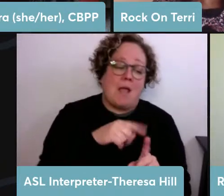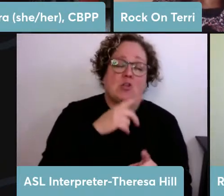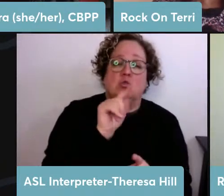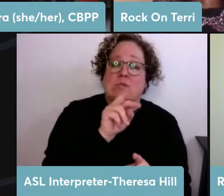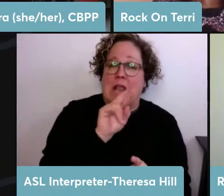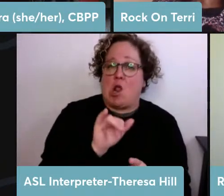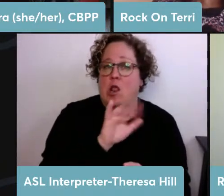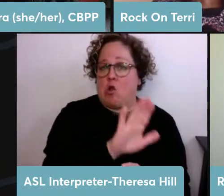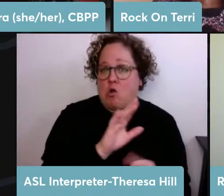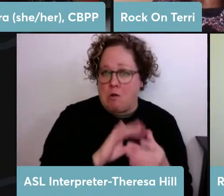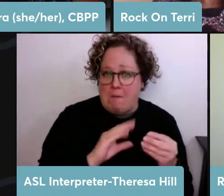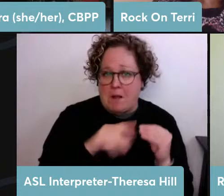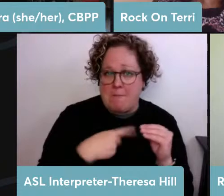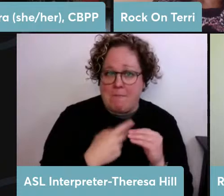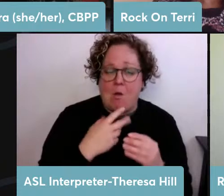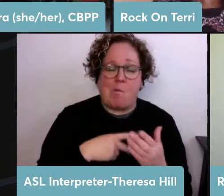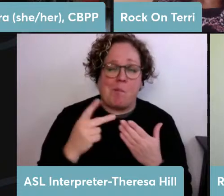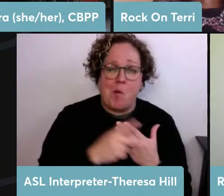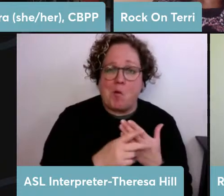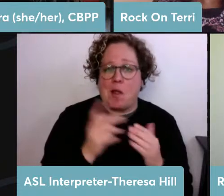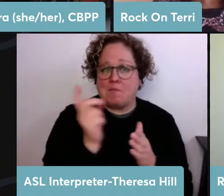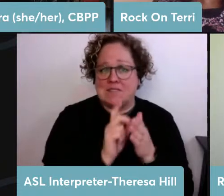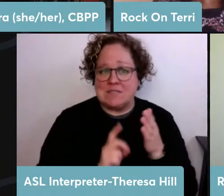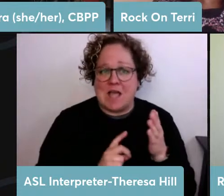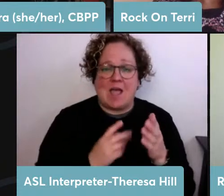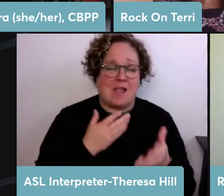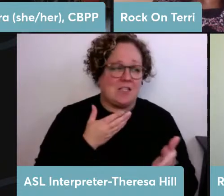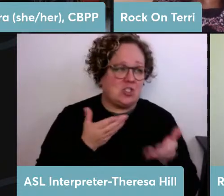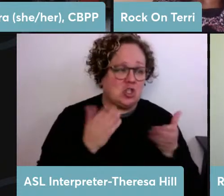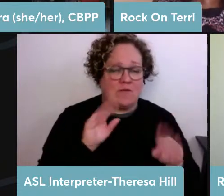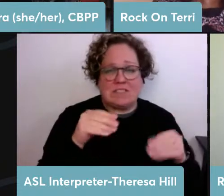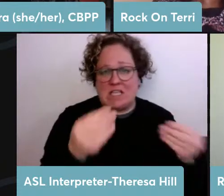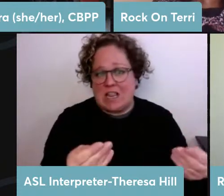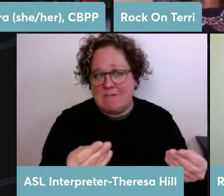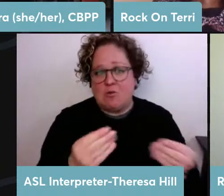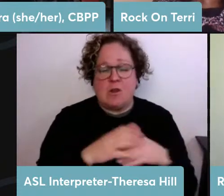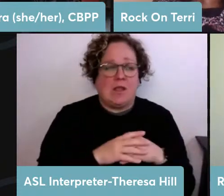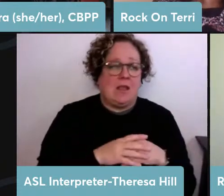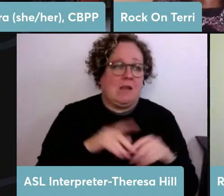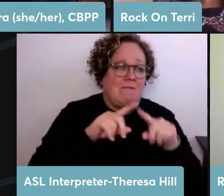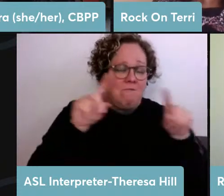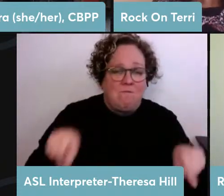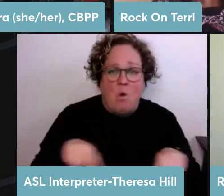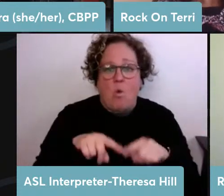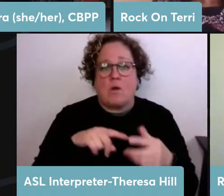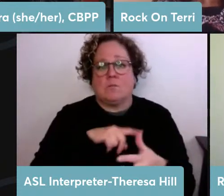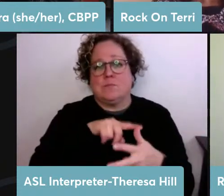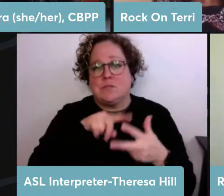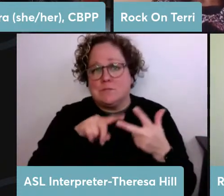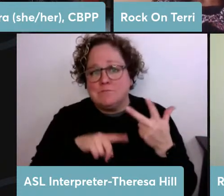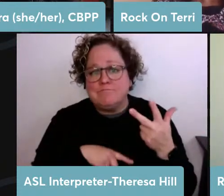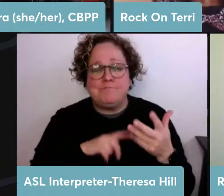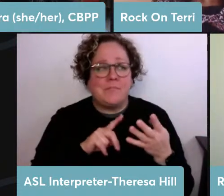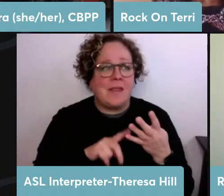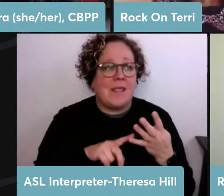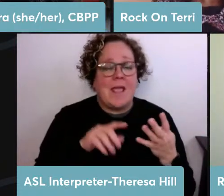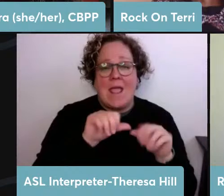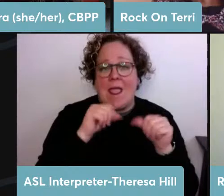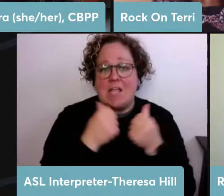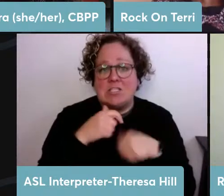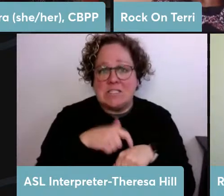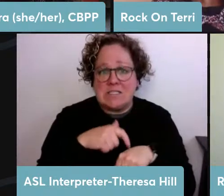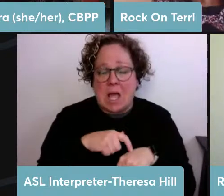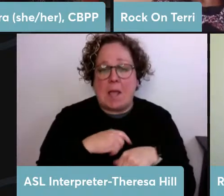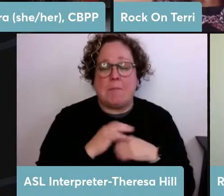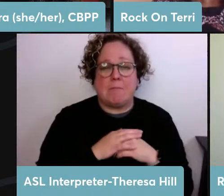about program design, service delivery, forms, agency time, those are